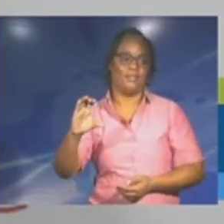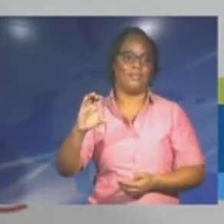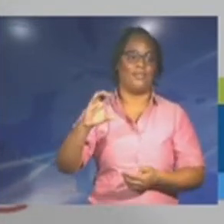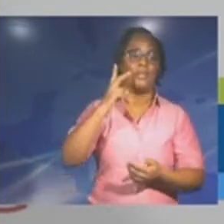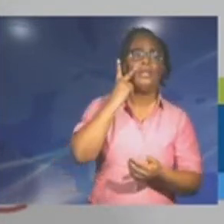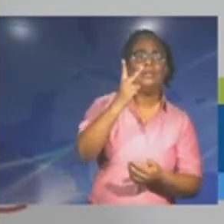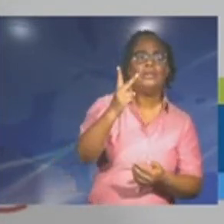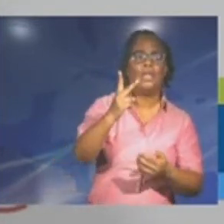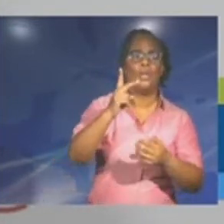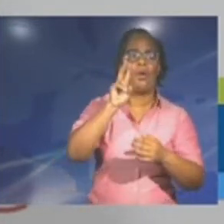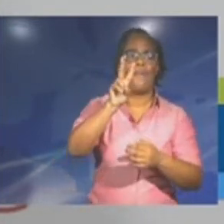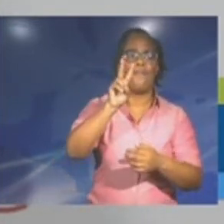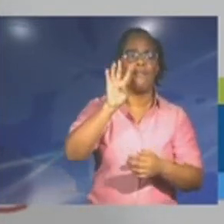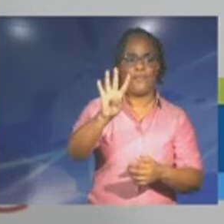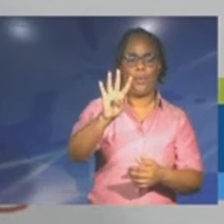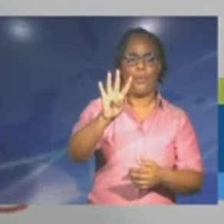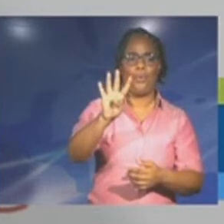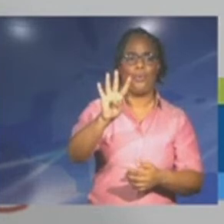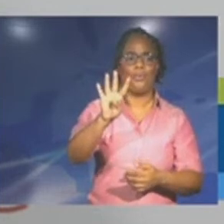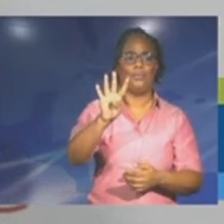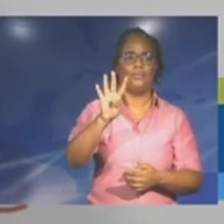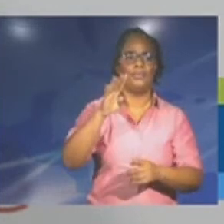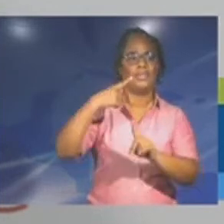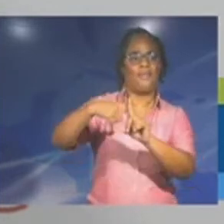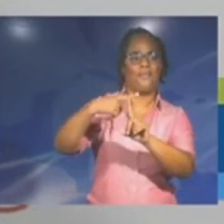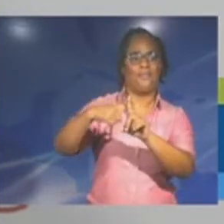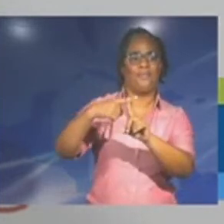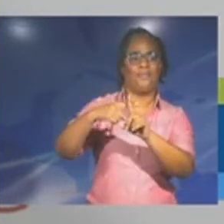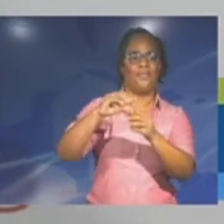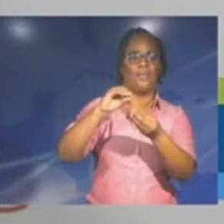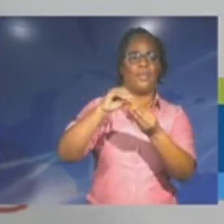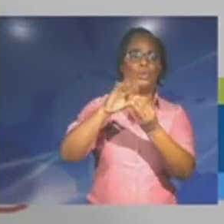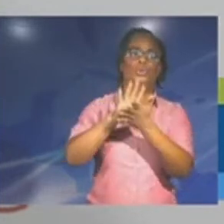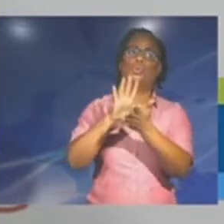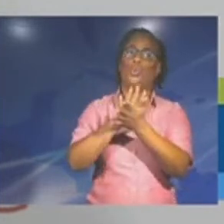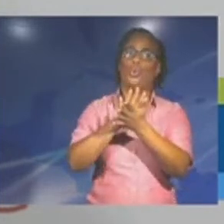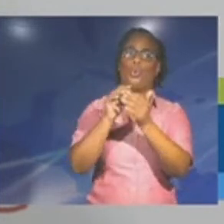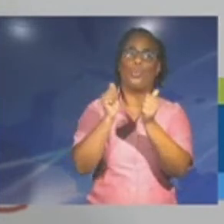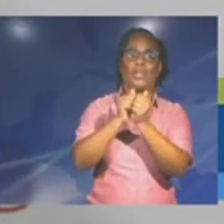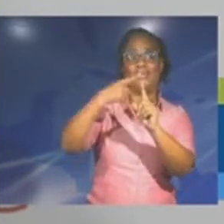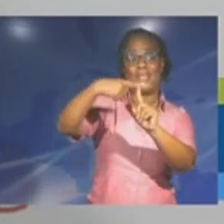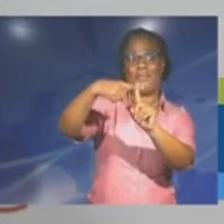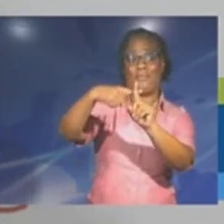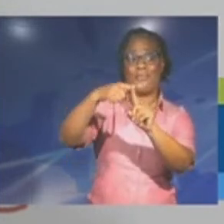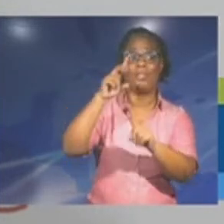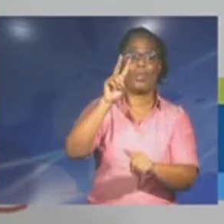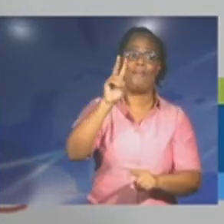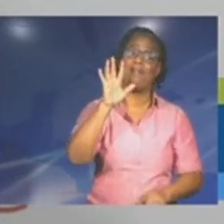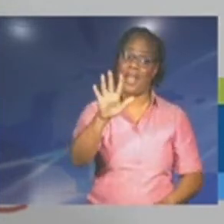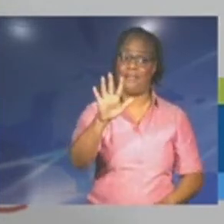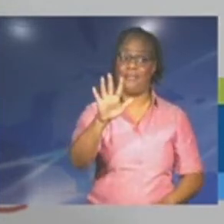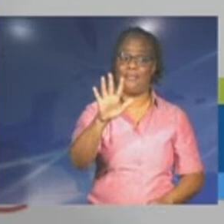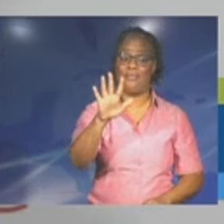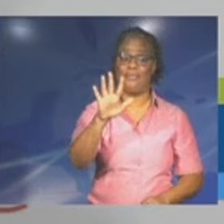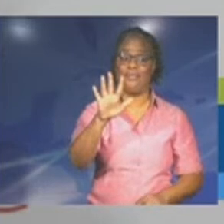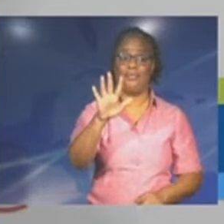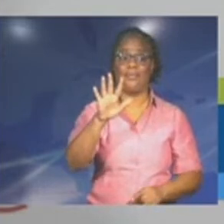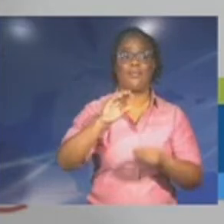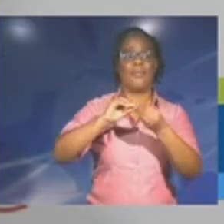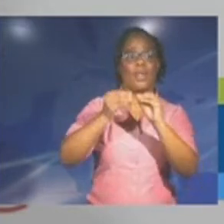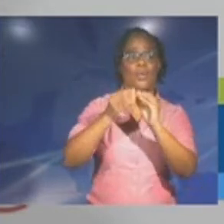of schools with positive cases, 25. Number of schools where students were